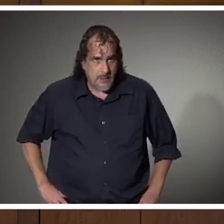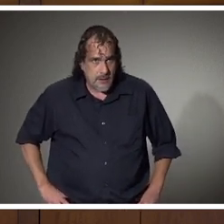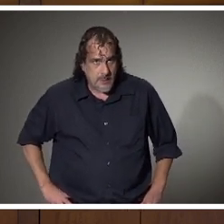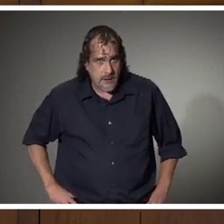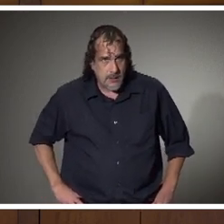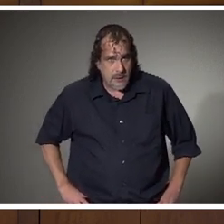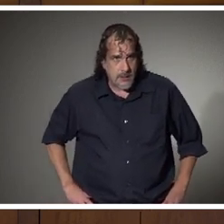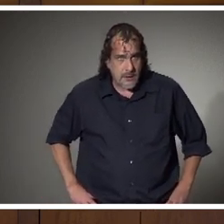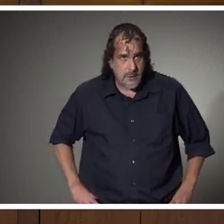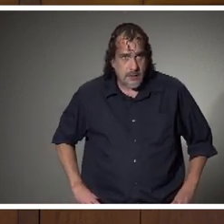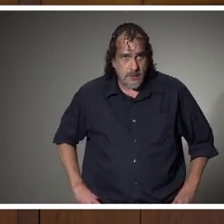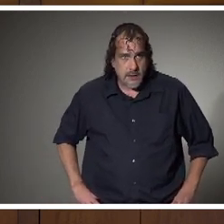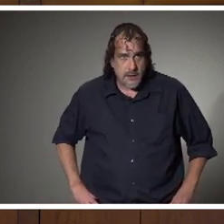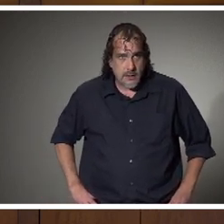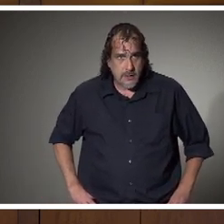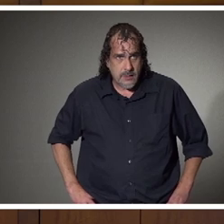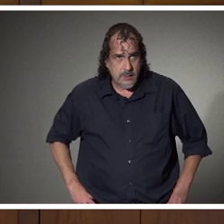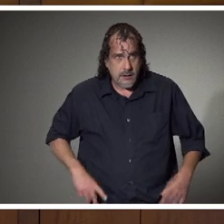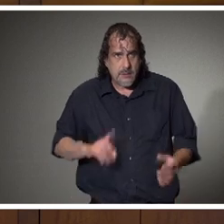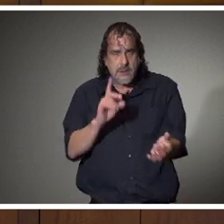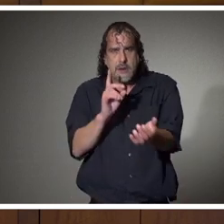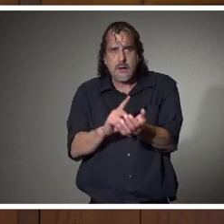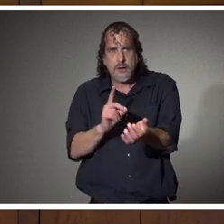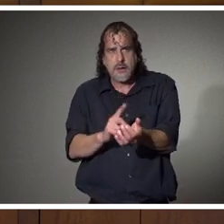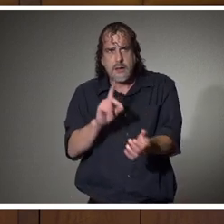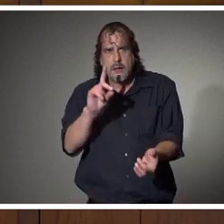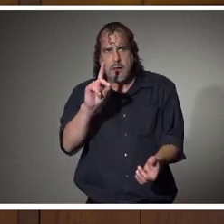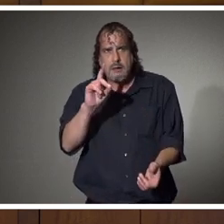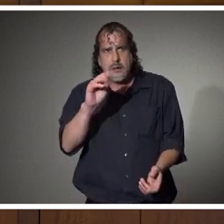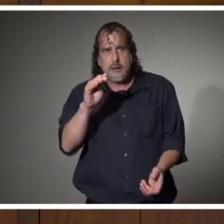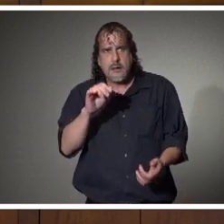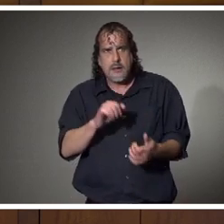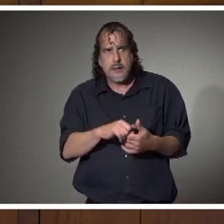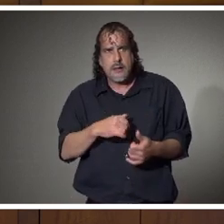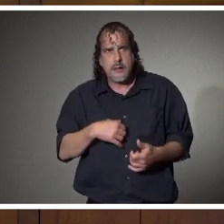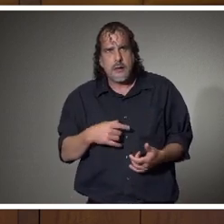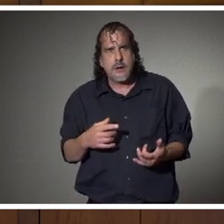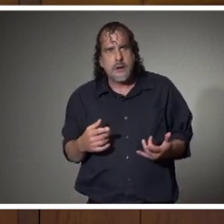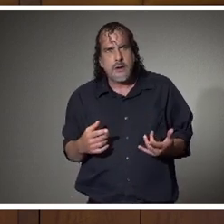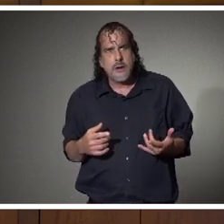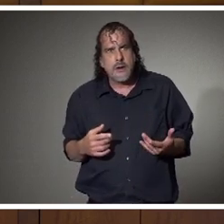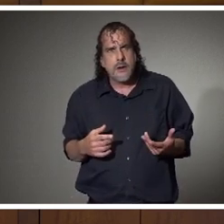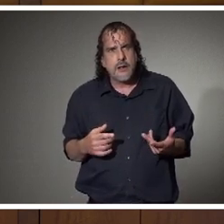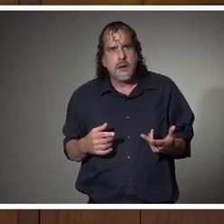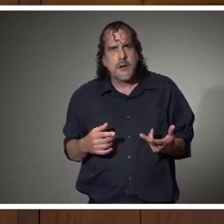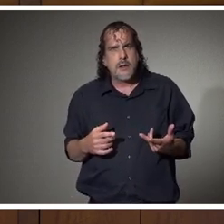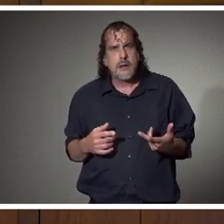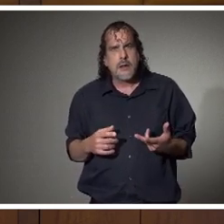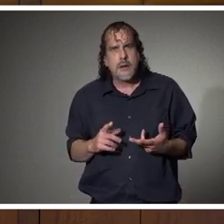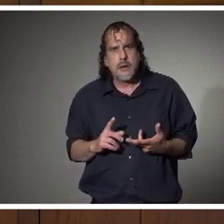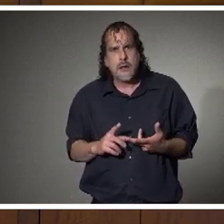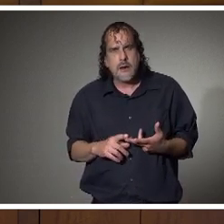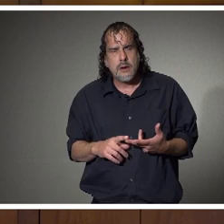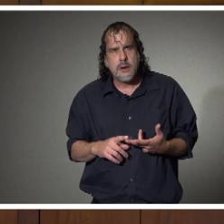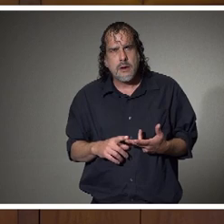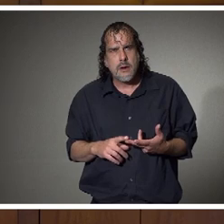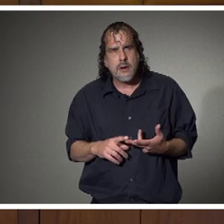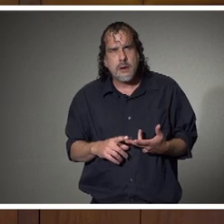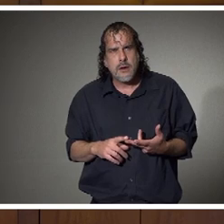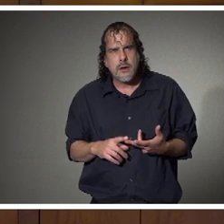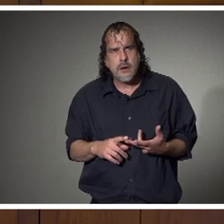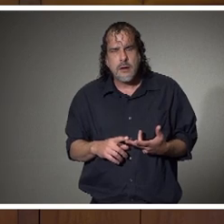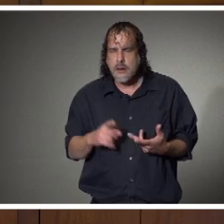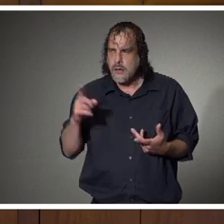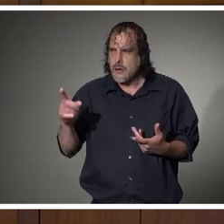Jack from Clarion Ledger has a question. Jack? Hey, I've got a question for Dr. Dobbs. It's actually on behalf of the Carthaginian in Lee County. Can you elaborate